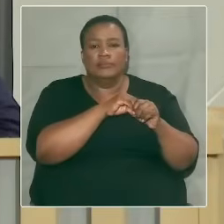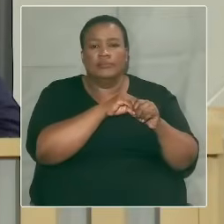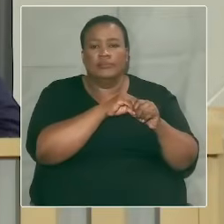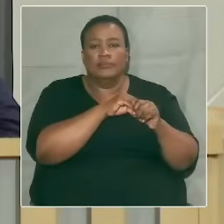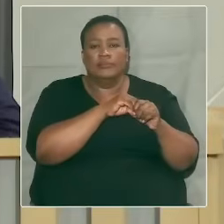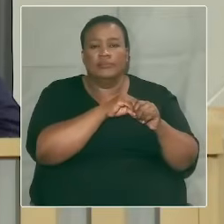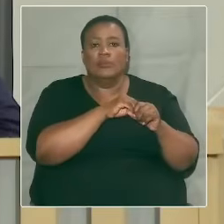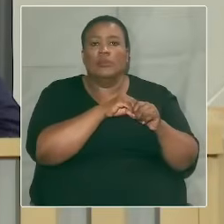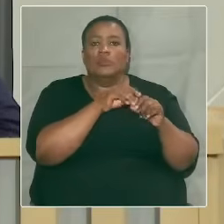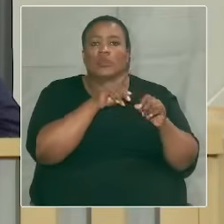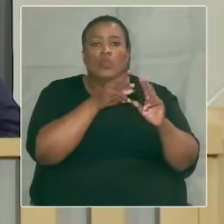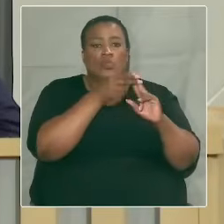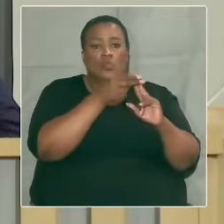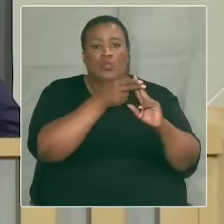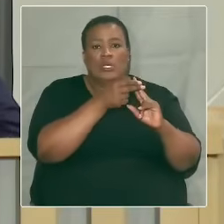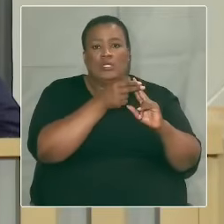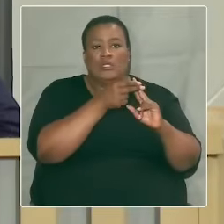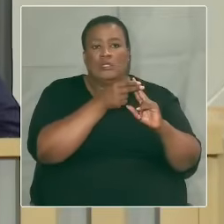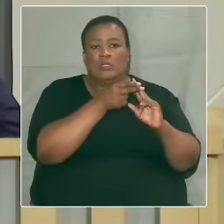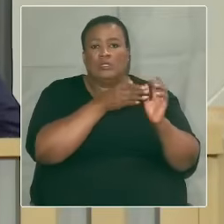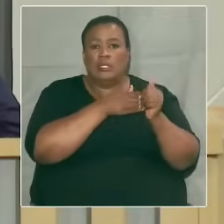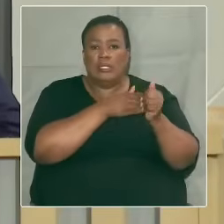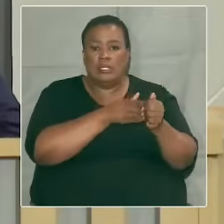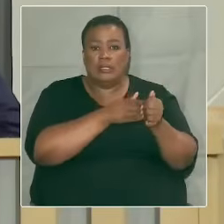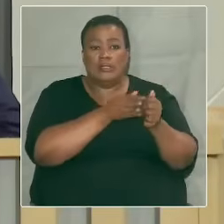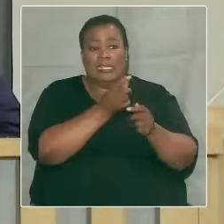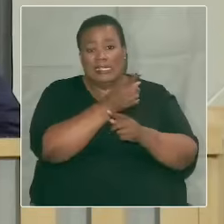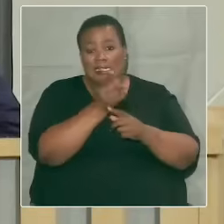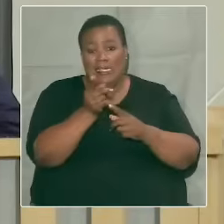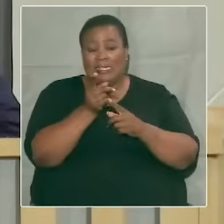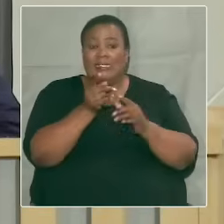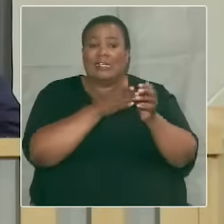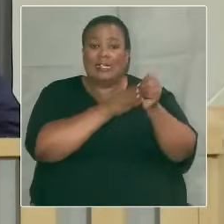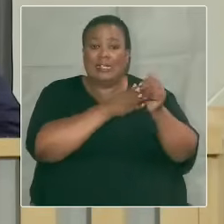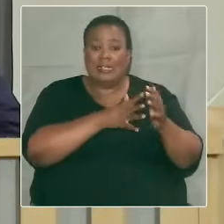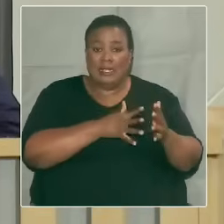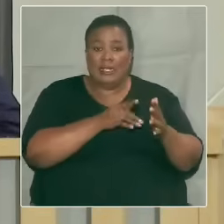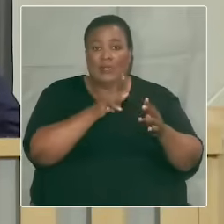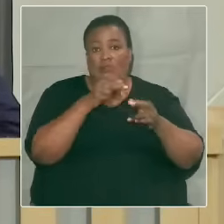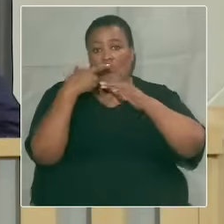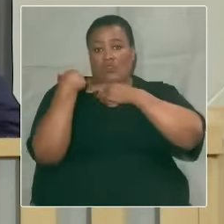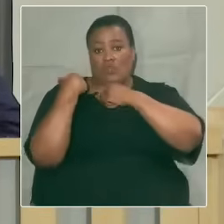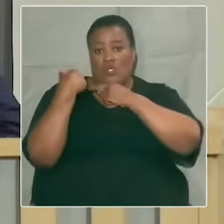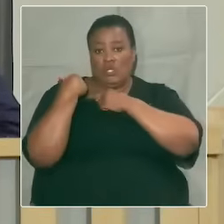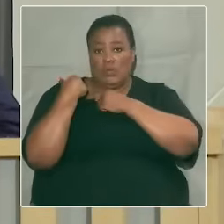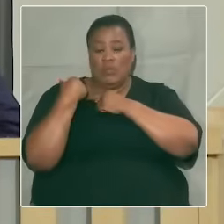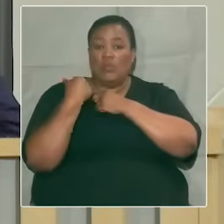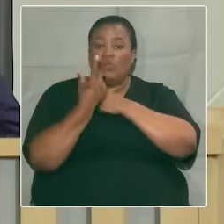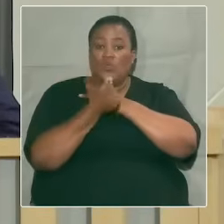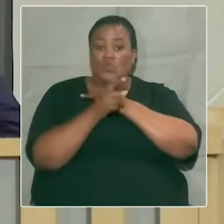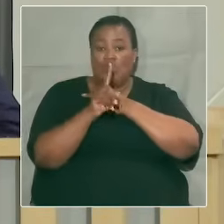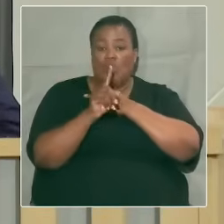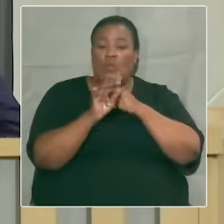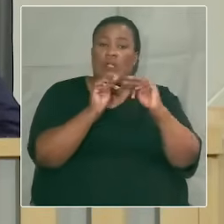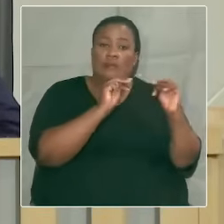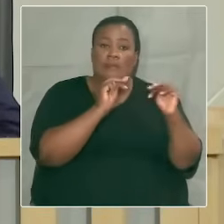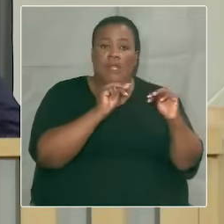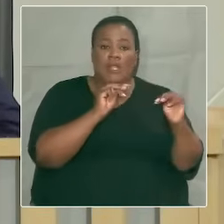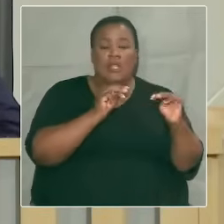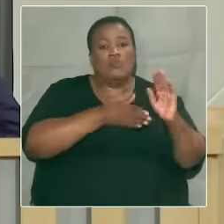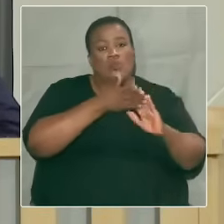leads. These leaders were responsible for managing operations within their designated areas and ensuring